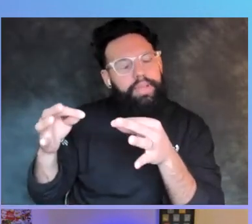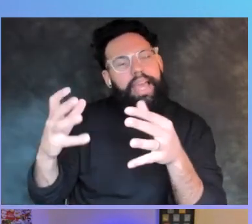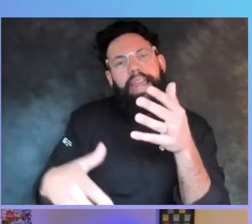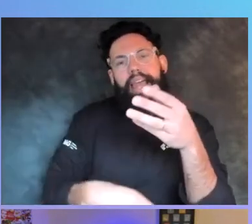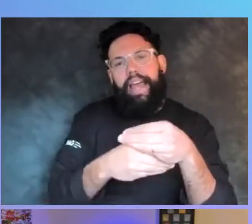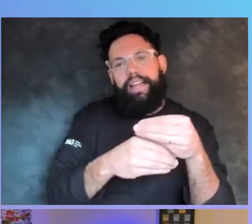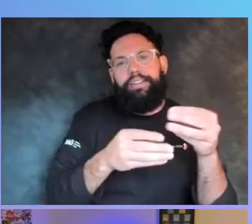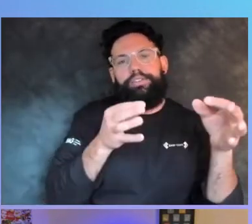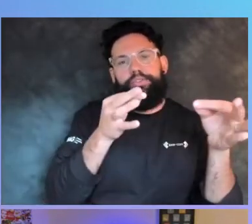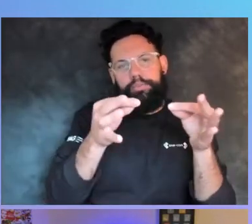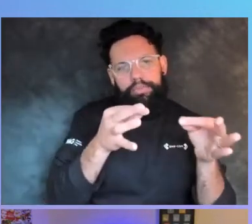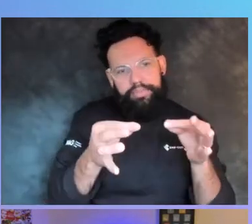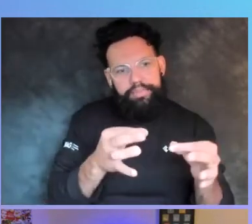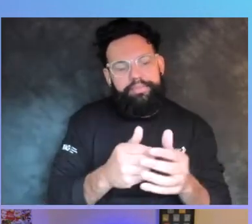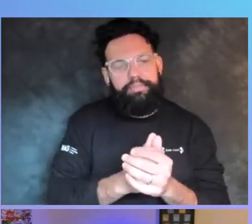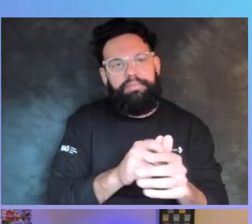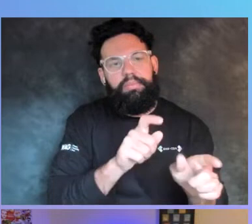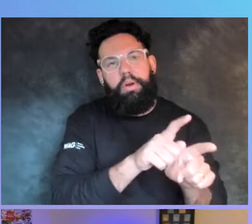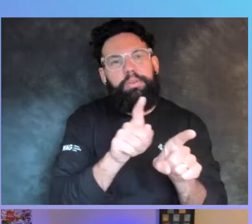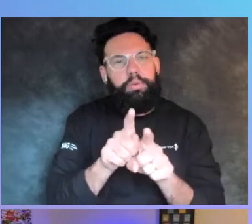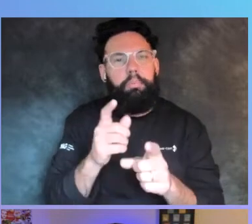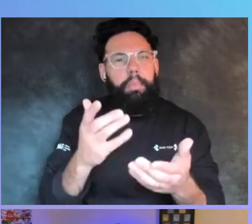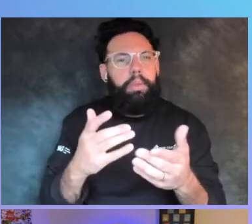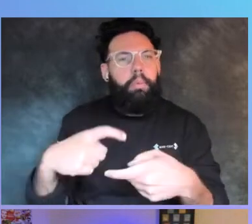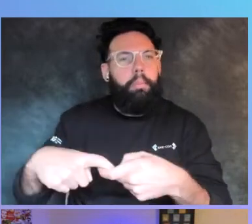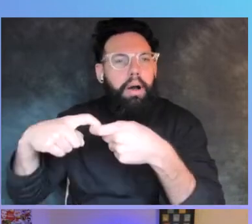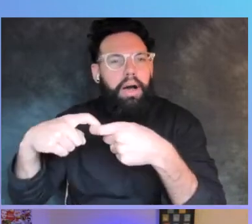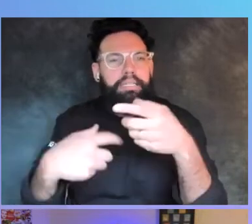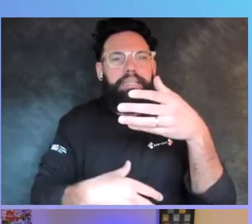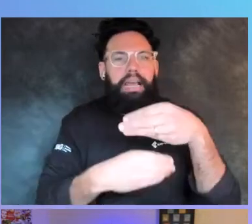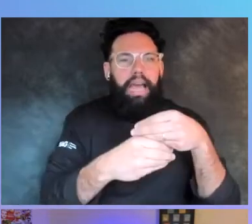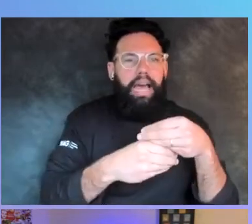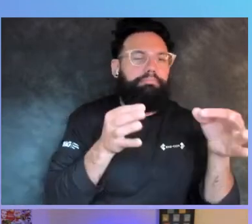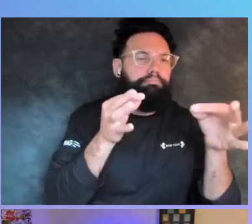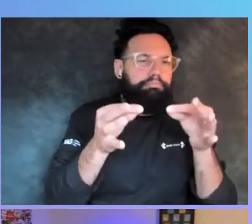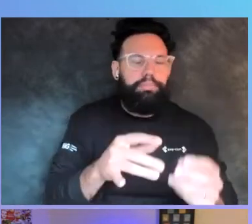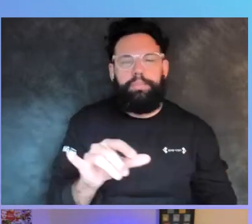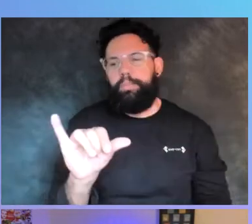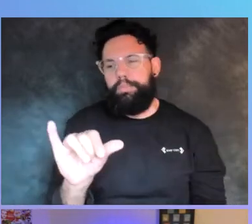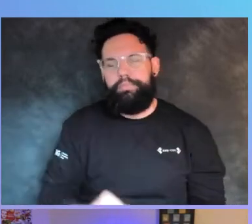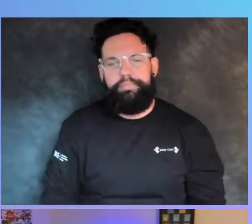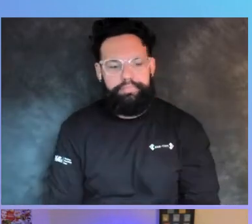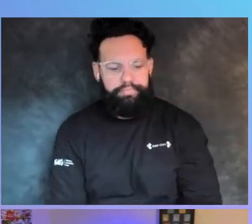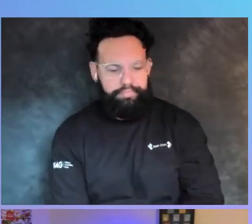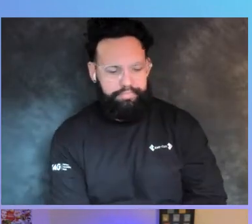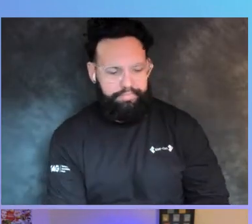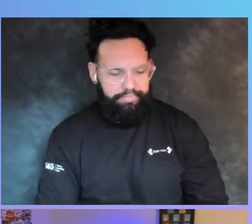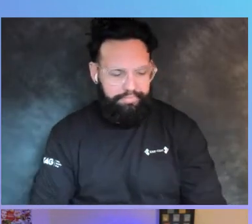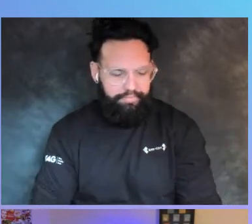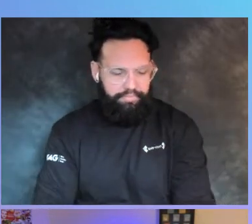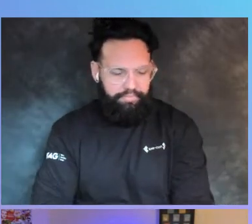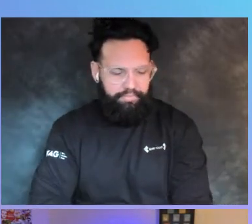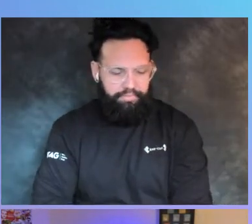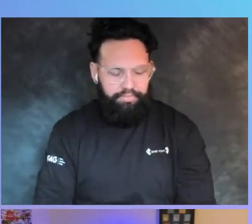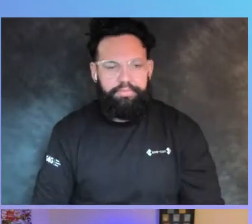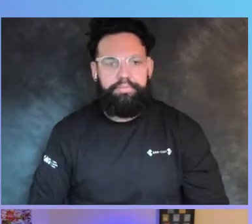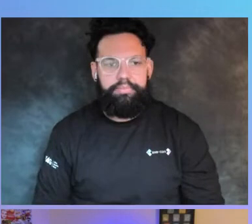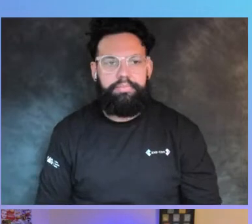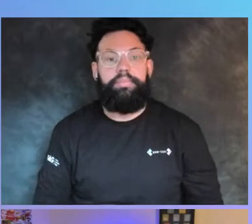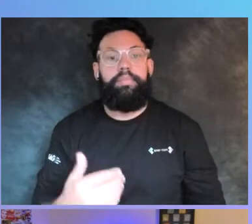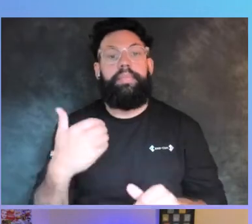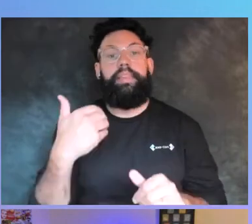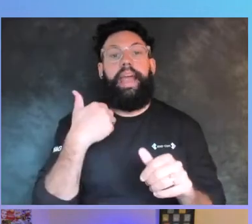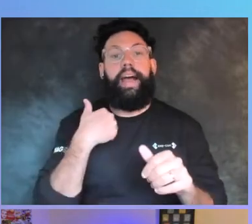to add some additional context during the playback, so just bear with me. So to start this off, we have an input